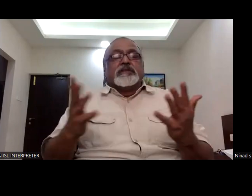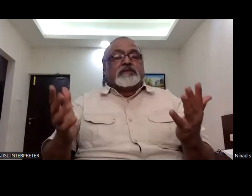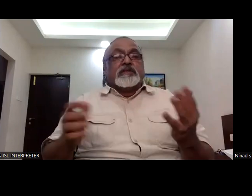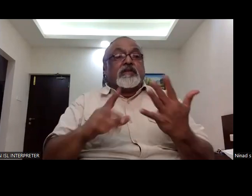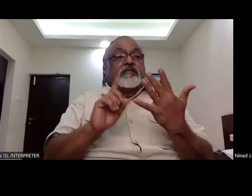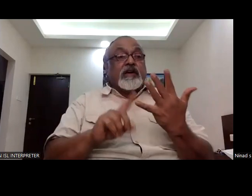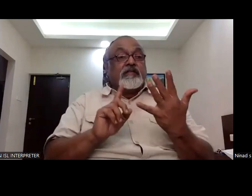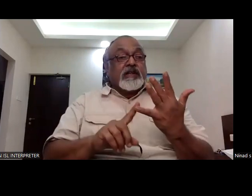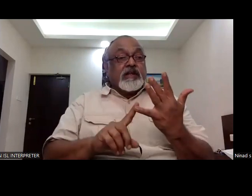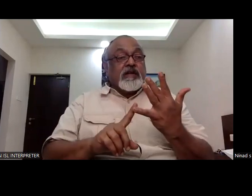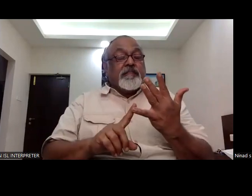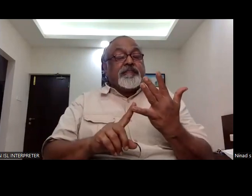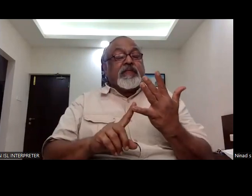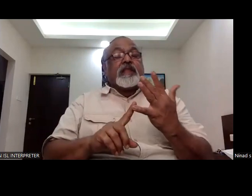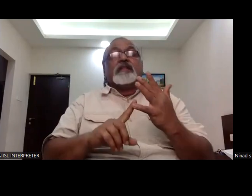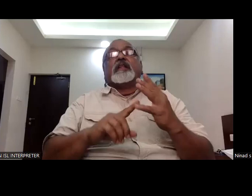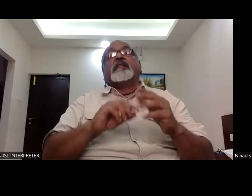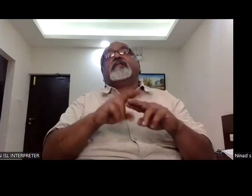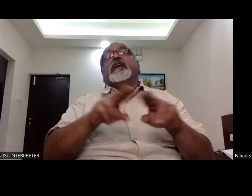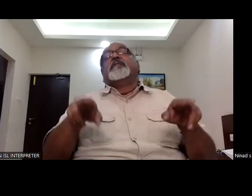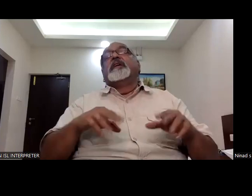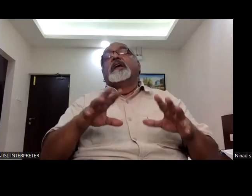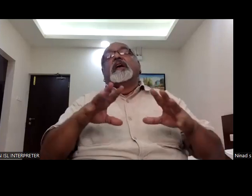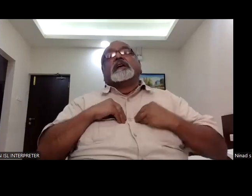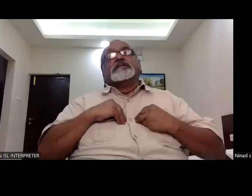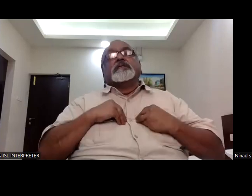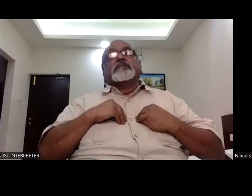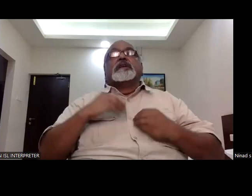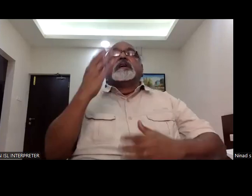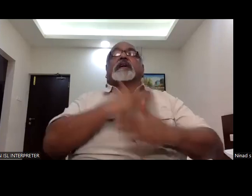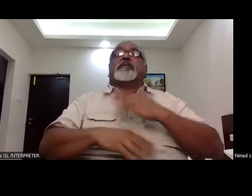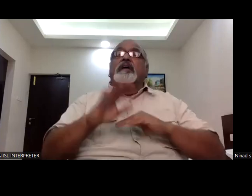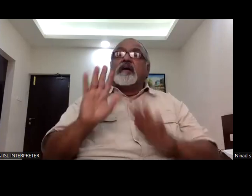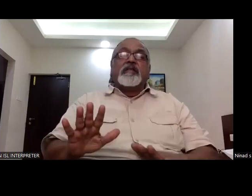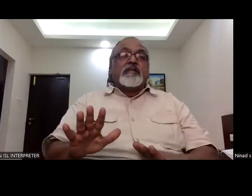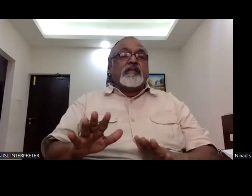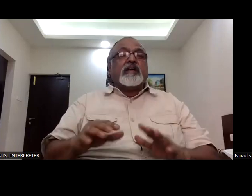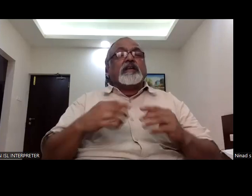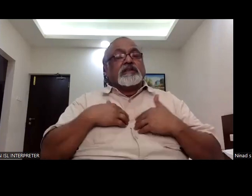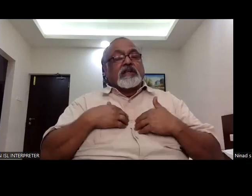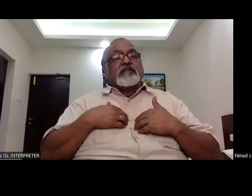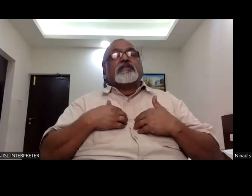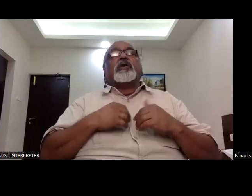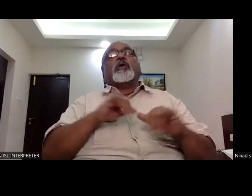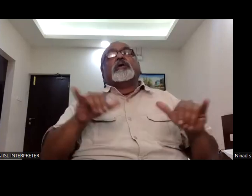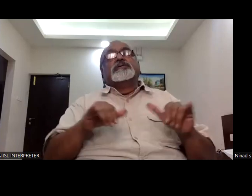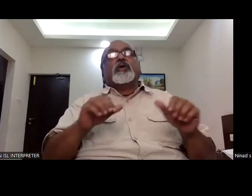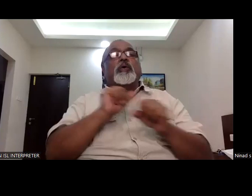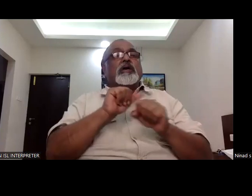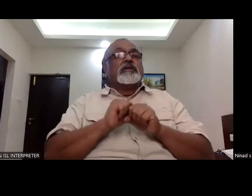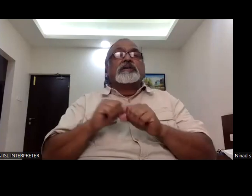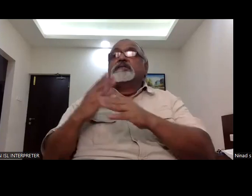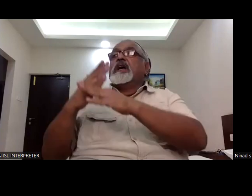the family is accepting the fact that there is a disability, and they themselves then start working for other parents and other